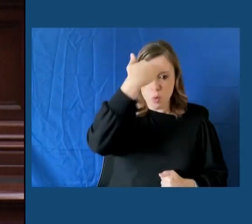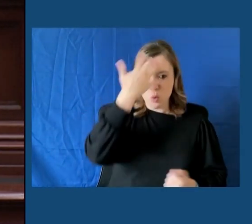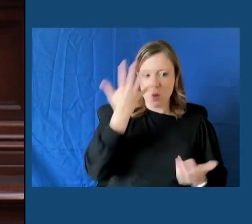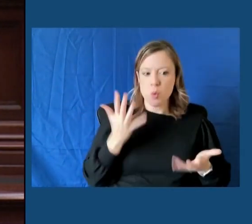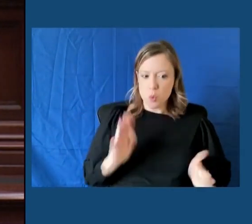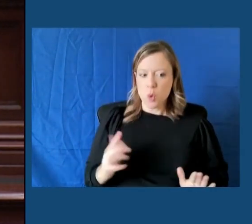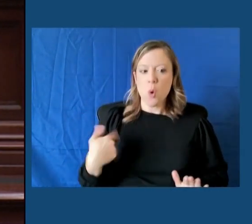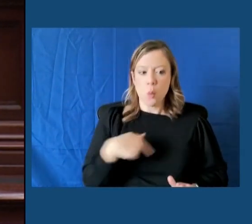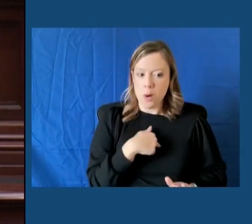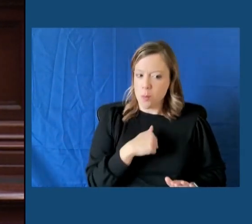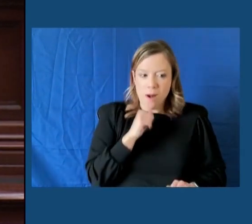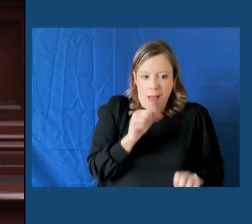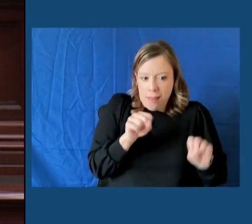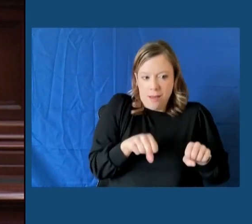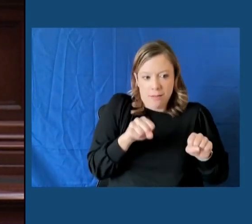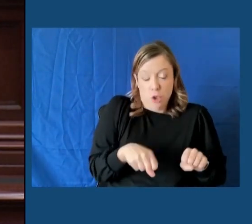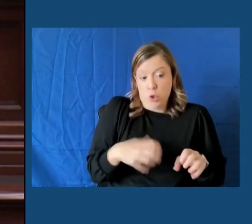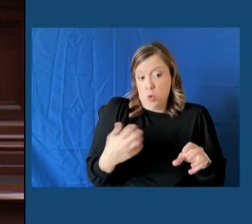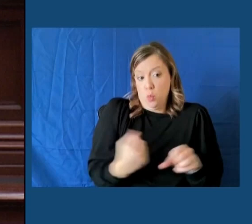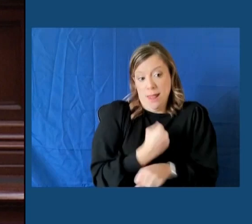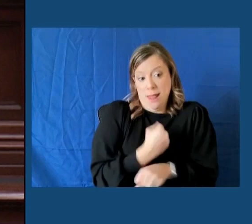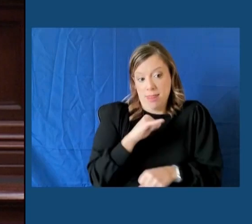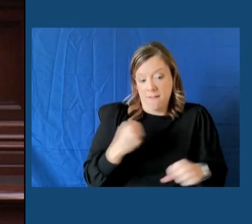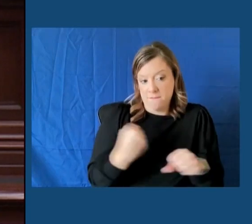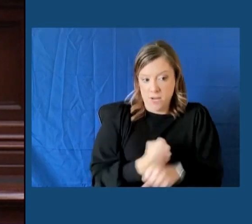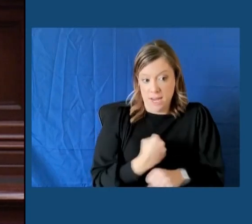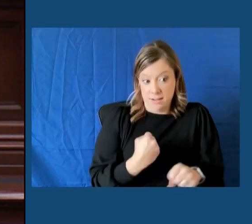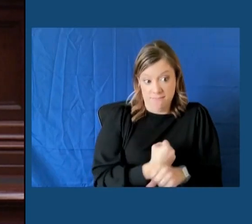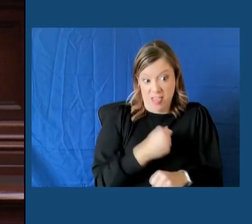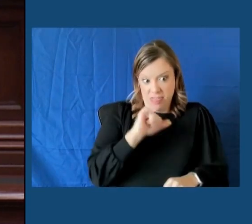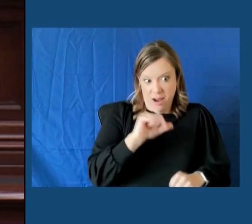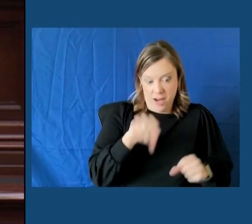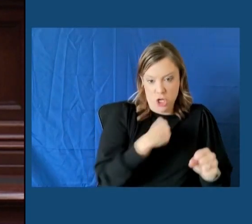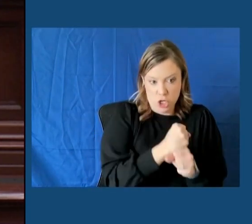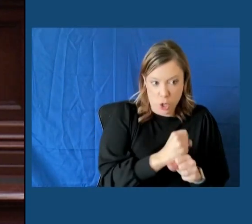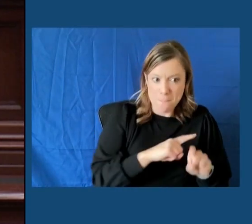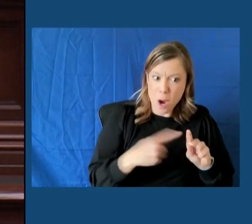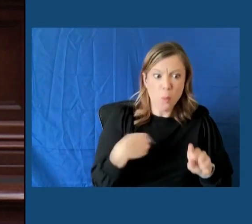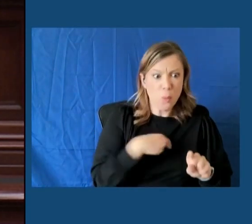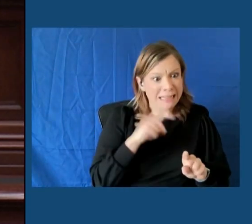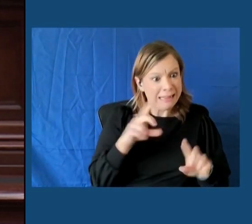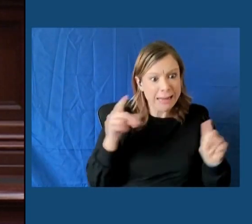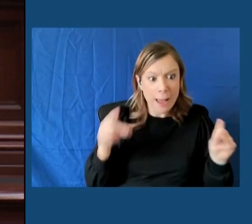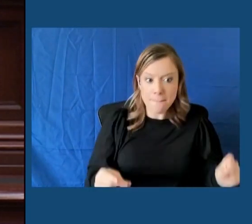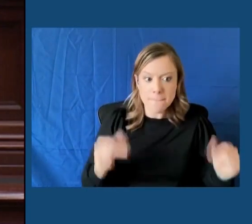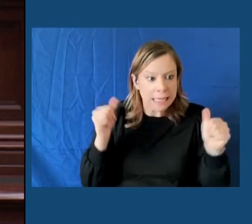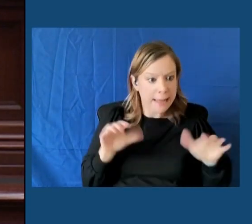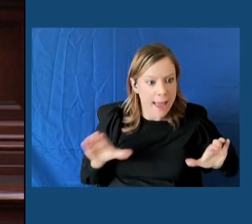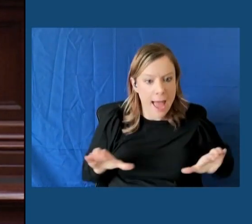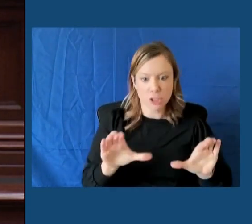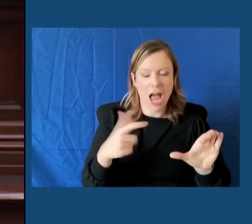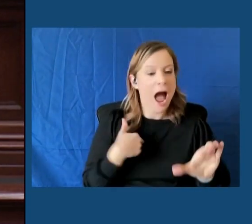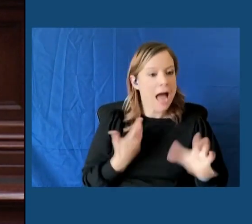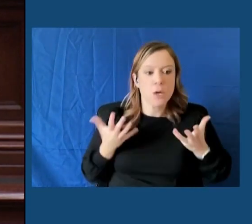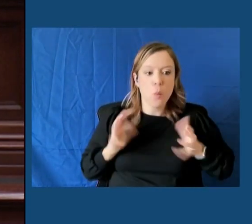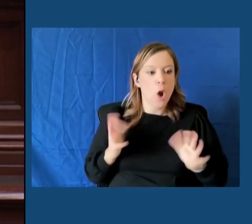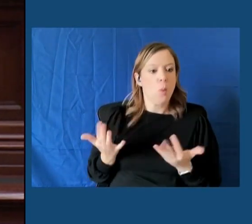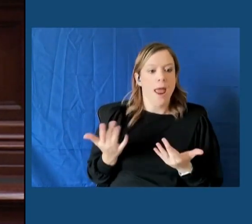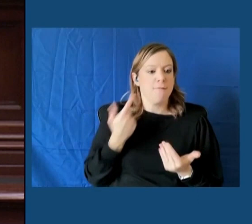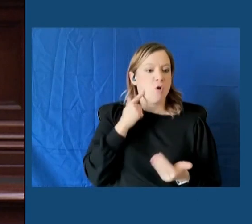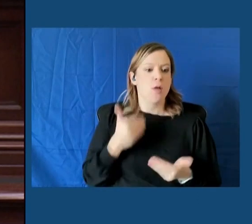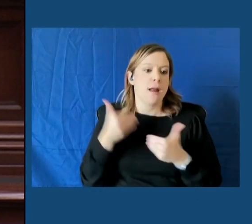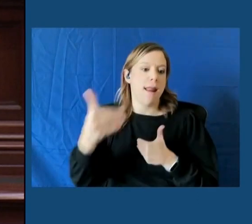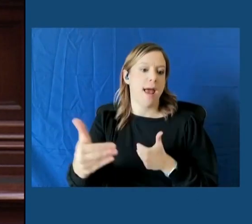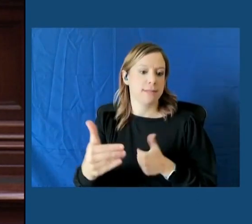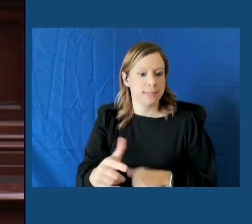But this dire situation demanded immediate action, and I didn't want to wait around for the next legislative session. We found